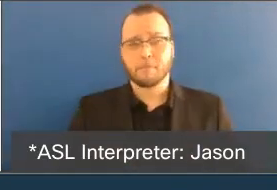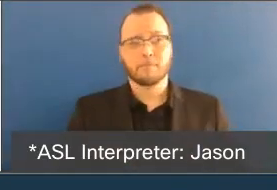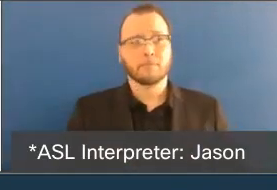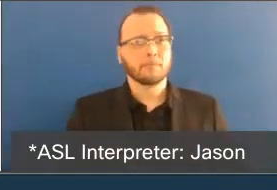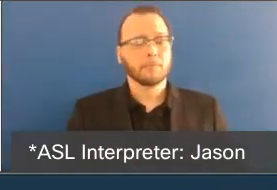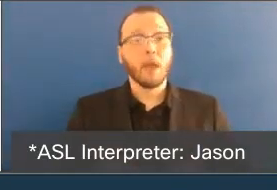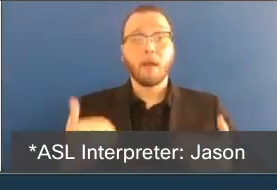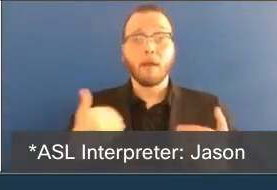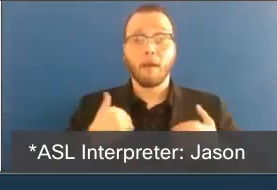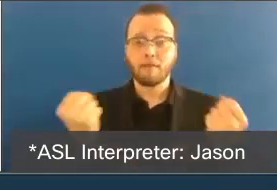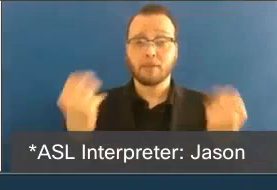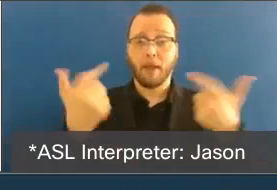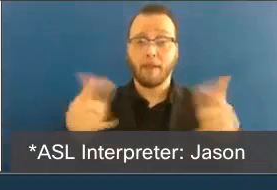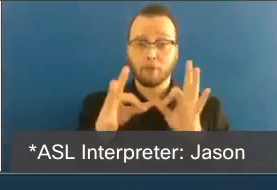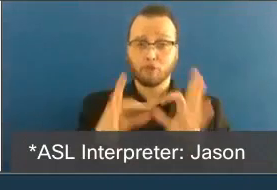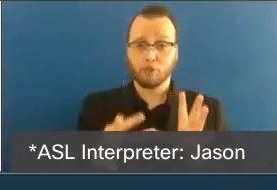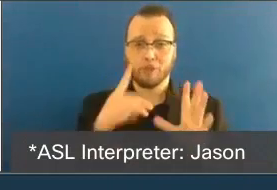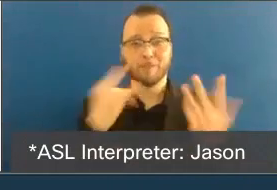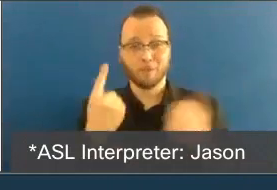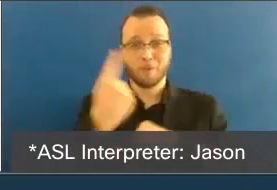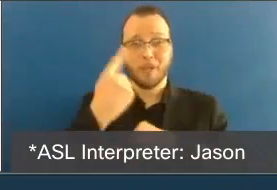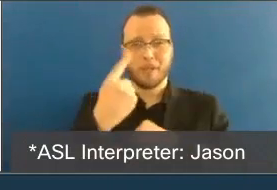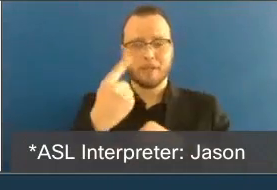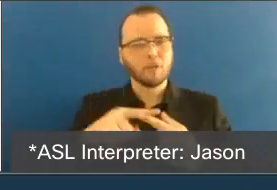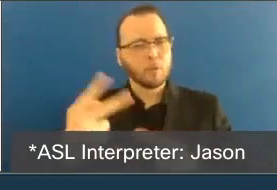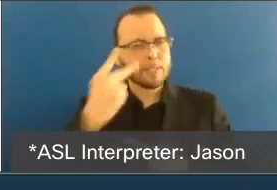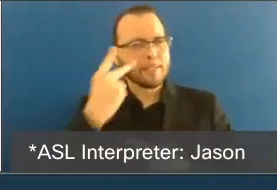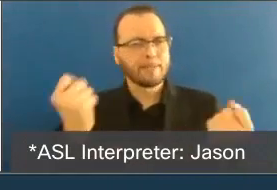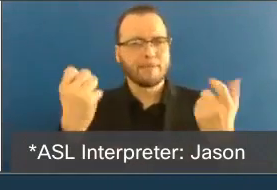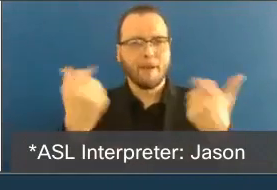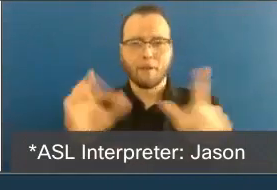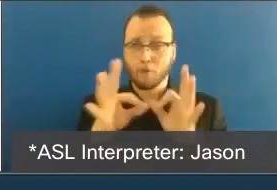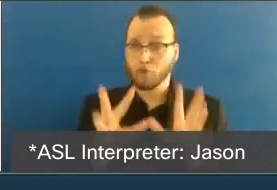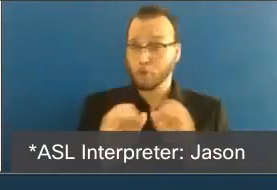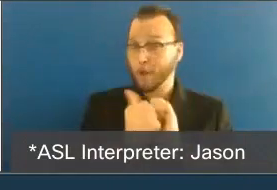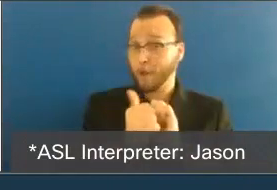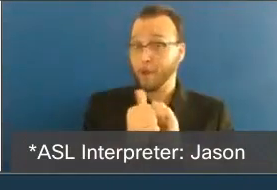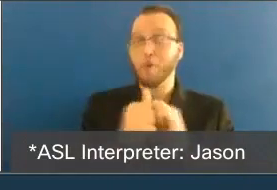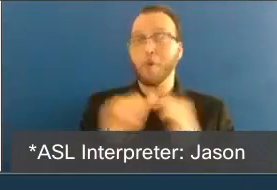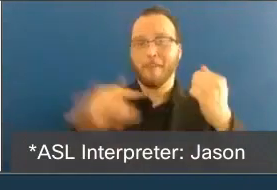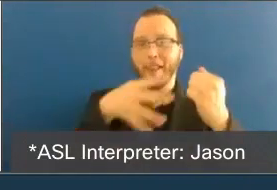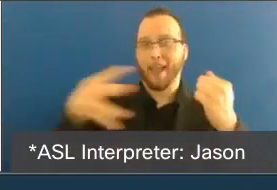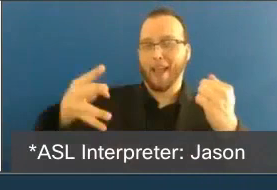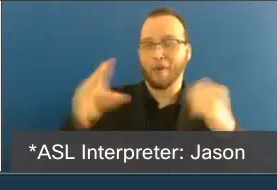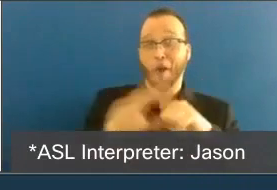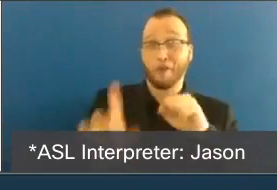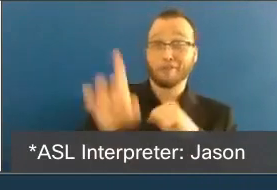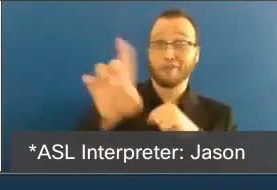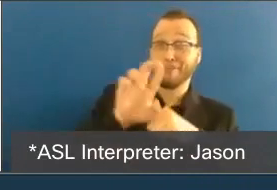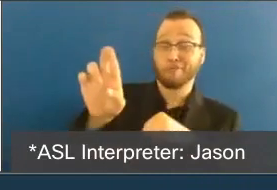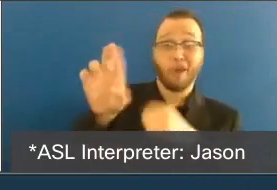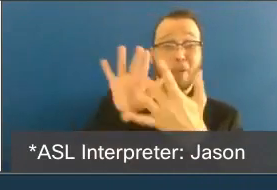There is ASL interpretation for this event. To view ASL interpretation, go to Layout in the upper right-hand corner of the